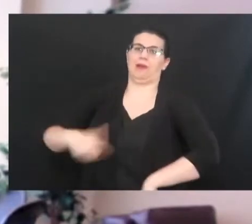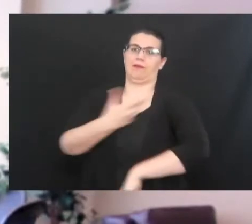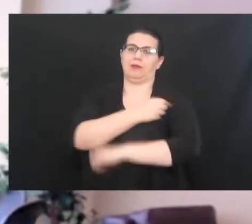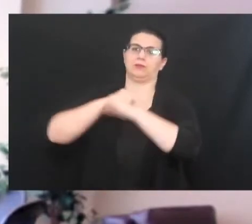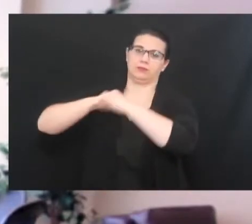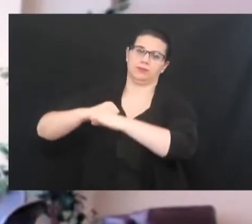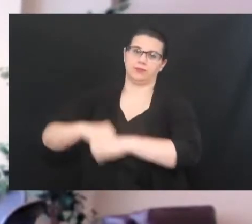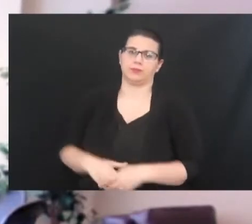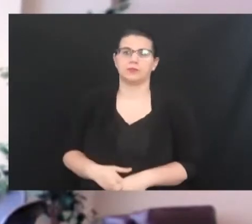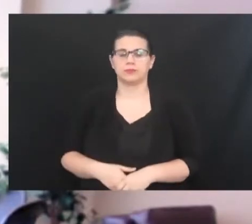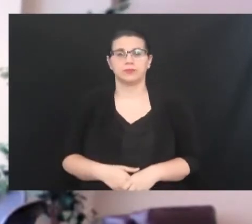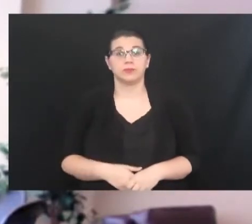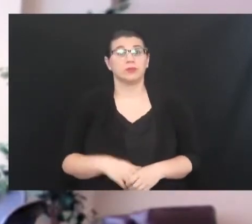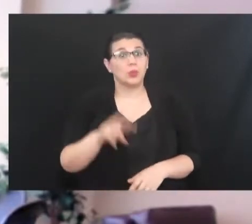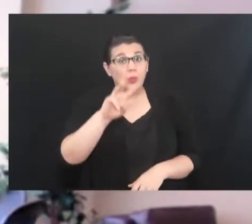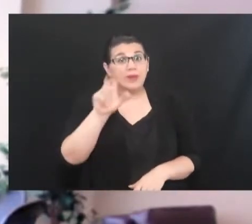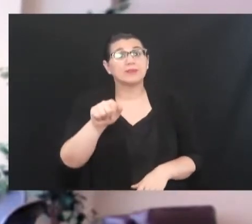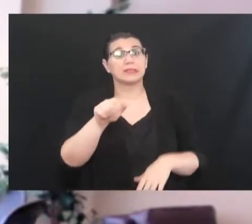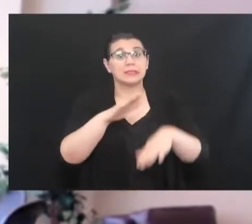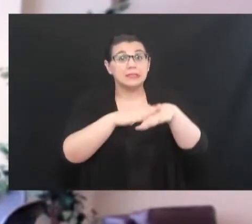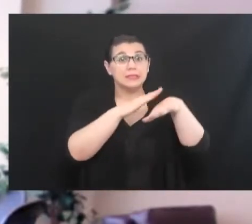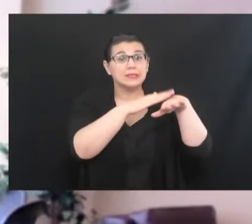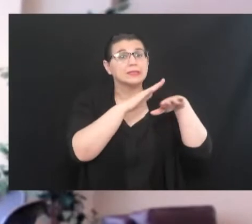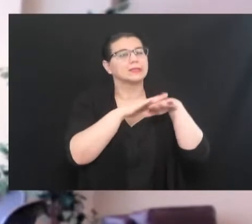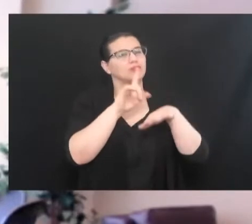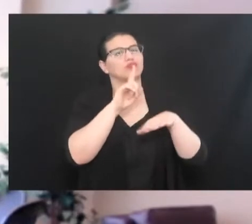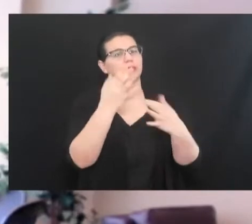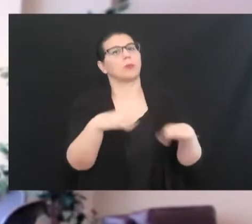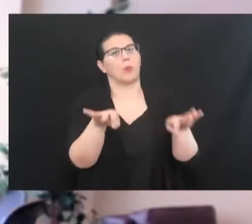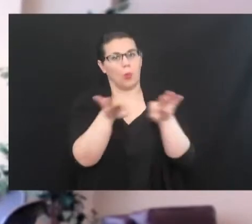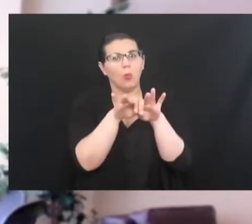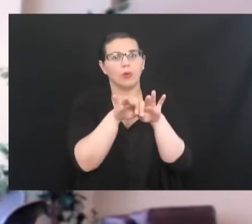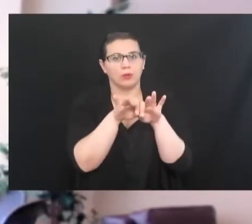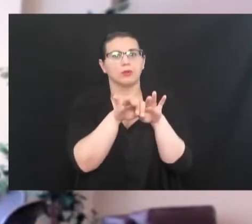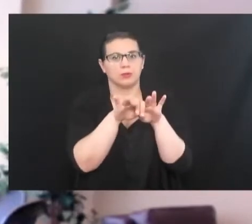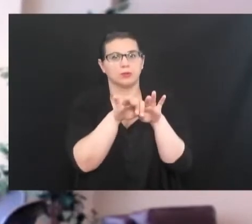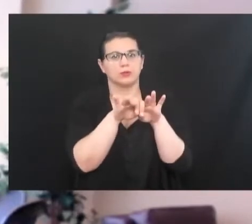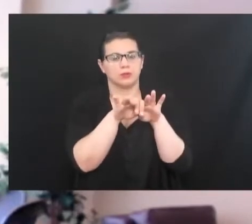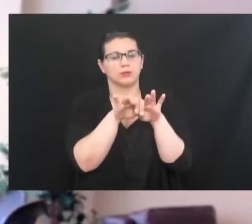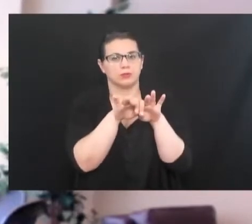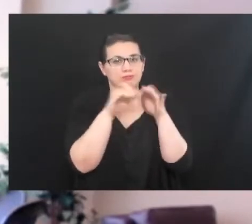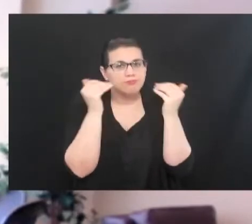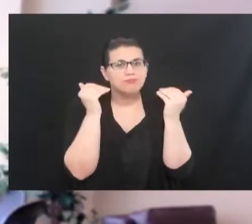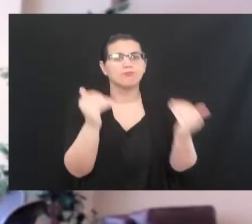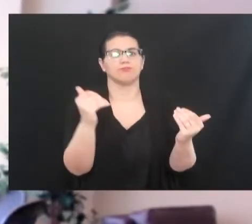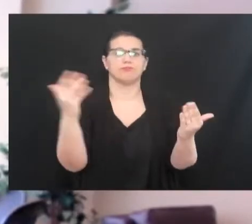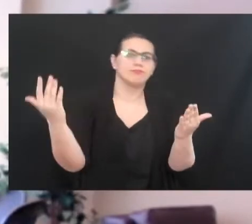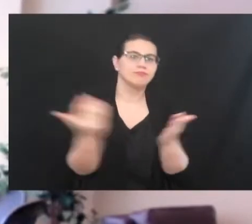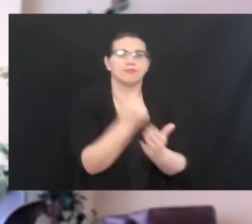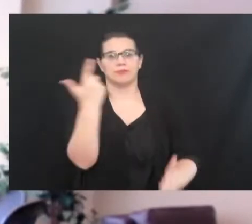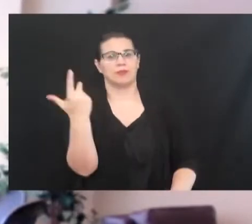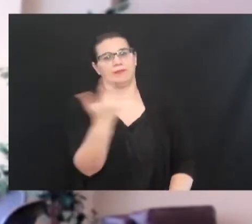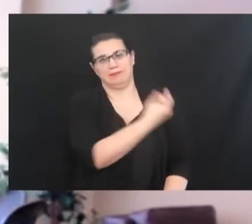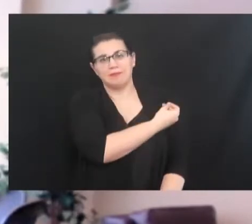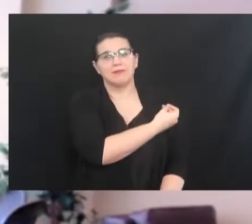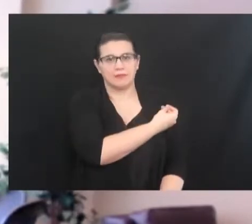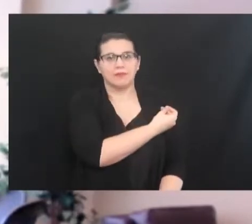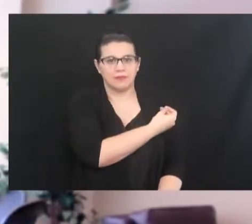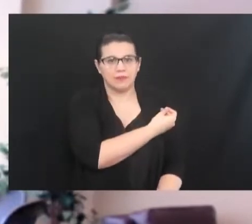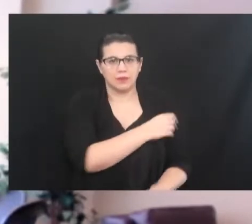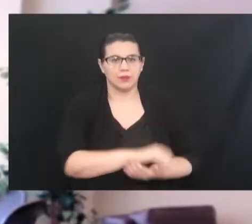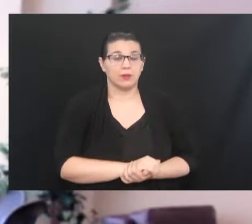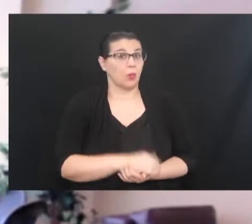Virginia, it is really, really important that people listen right now, because once